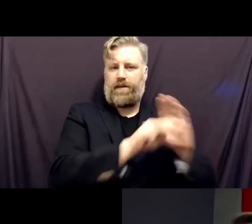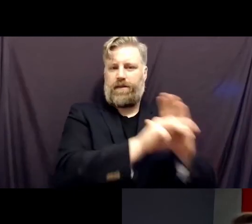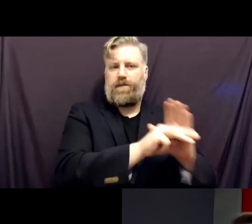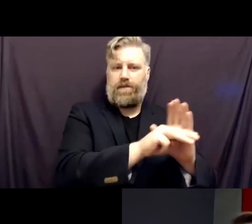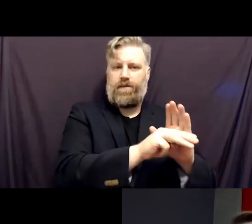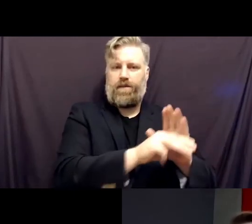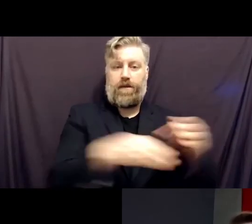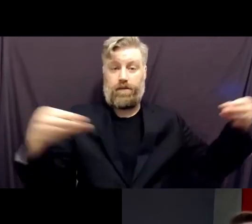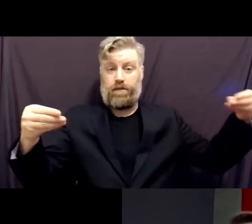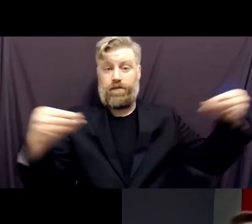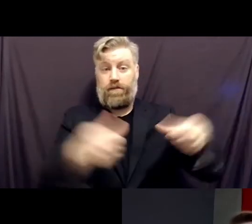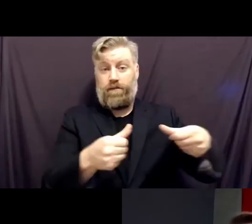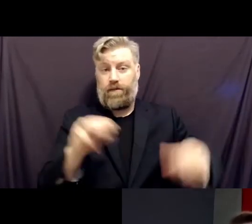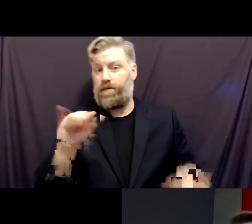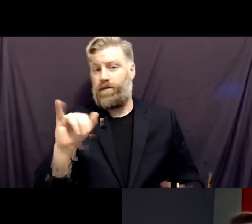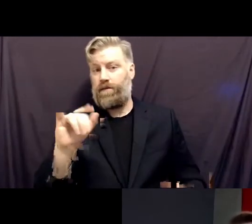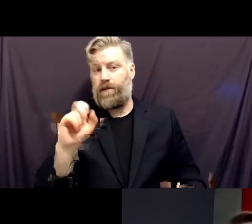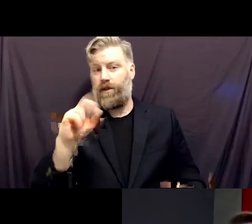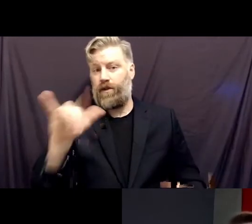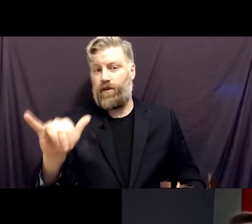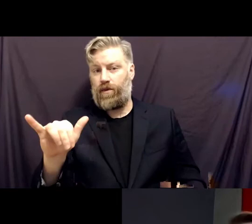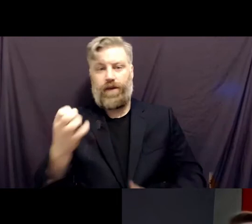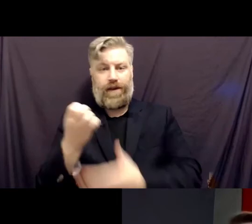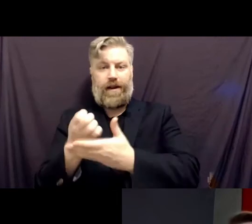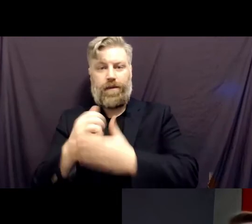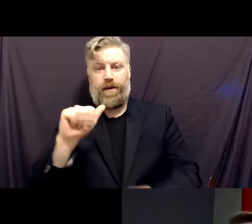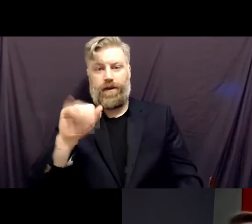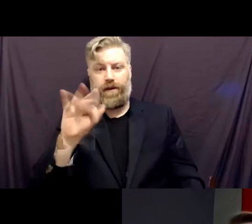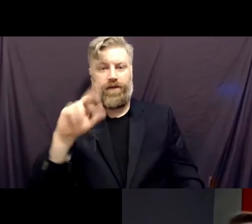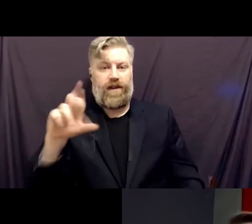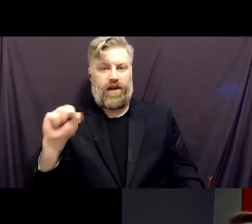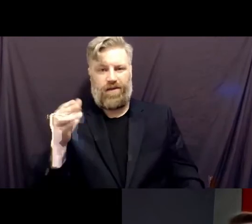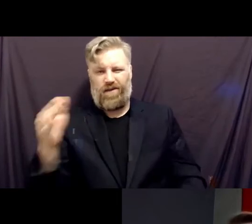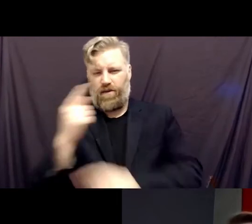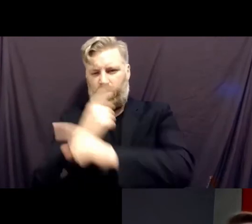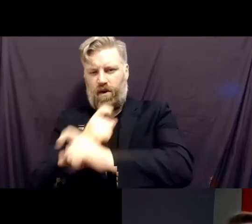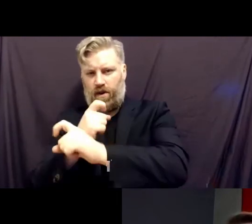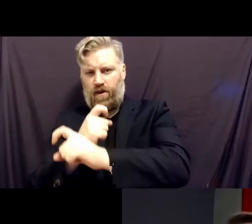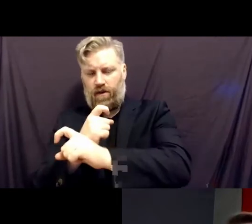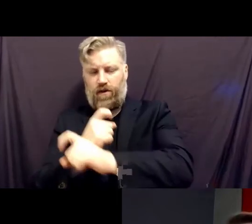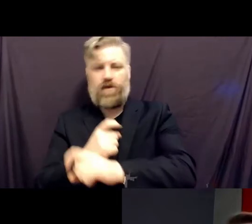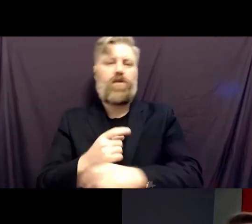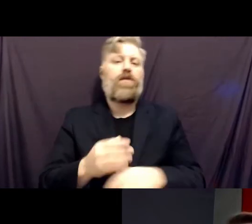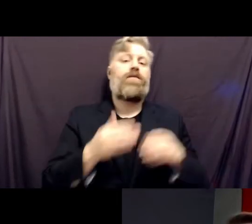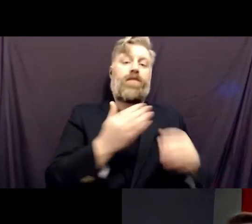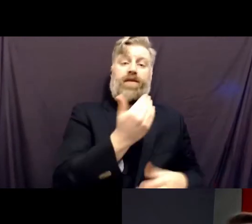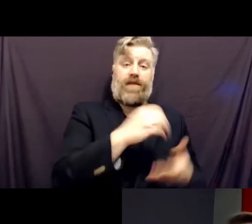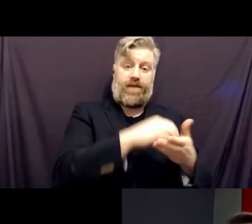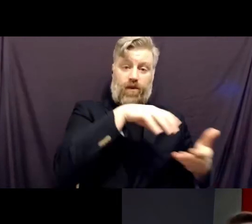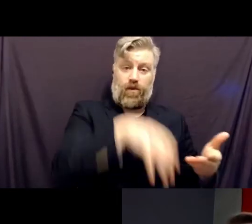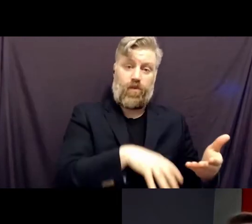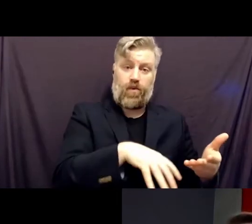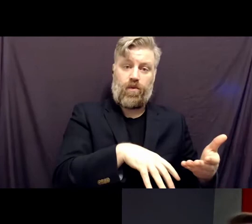by the Ministry of Economic Affairs in Austria. 15 students with 5